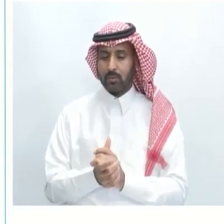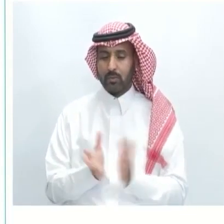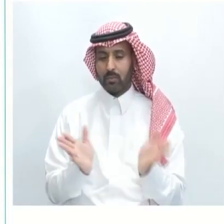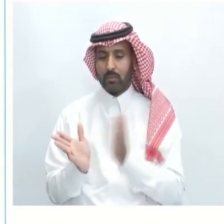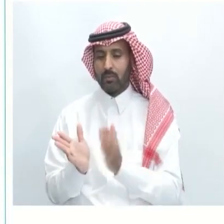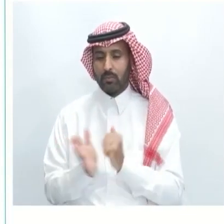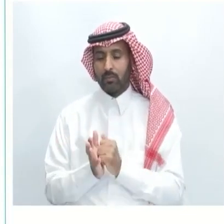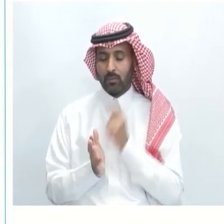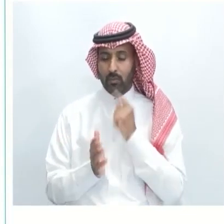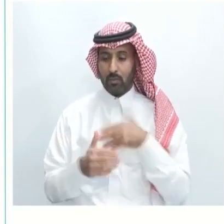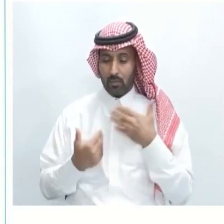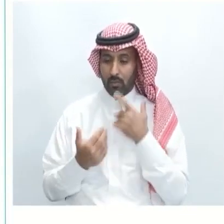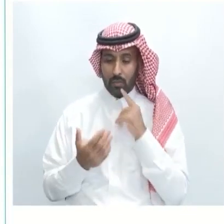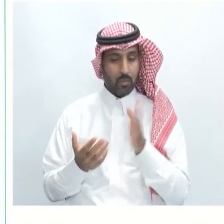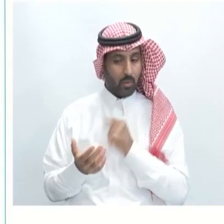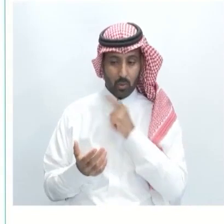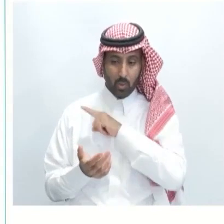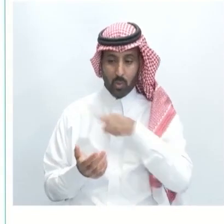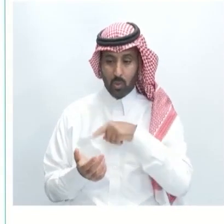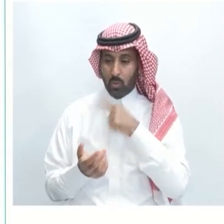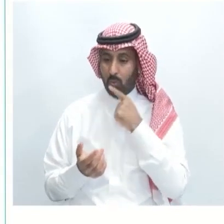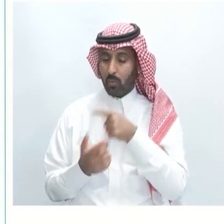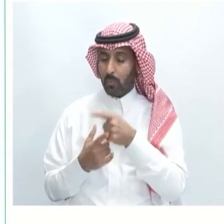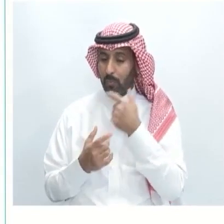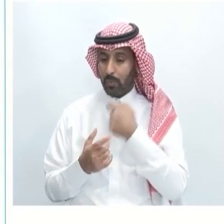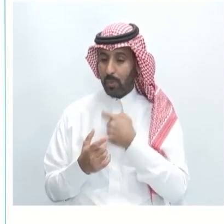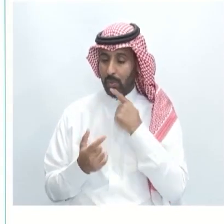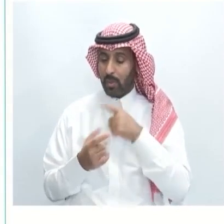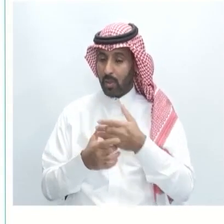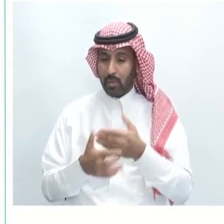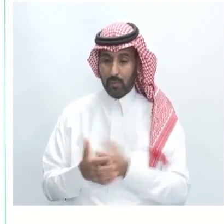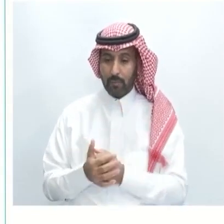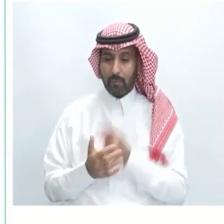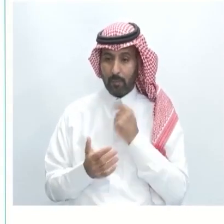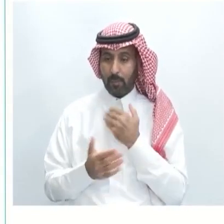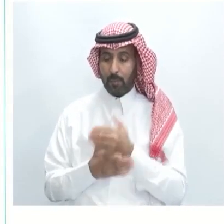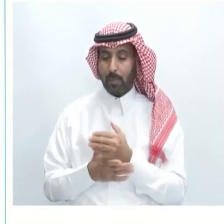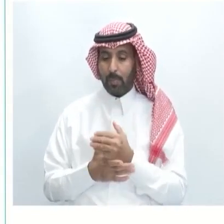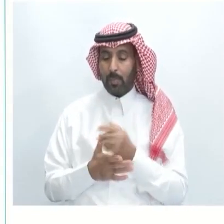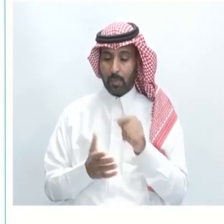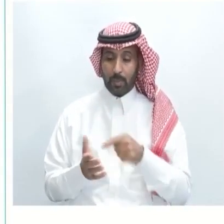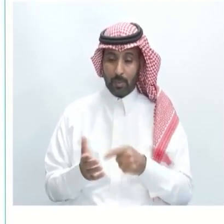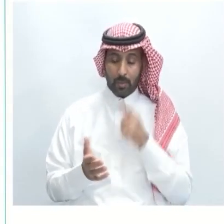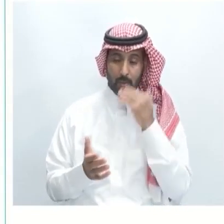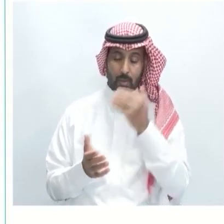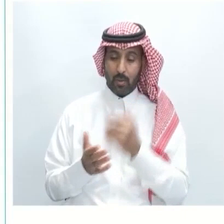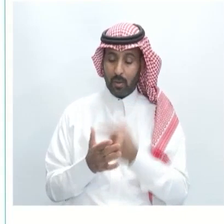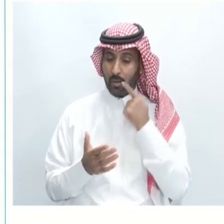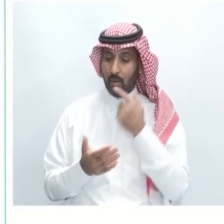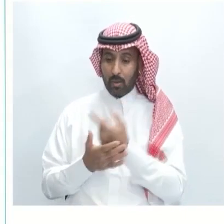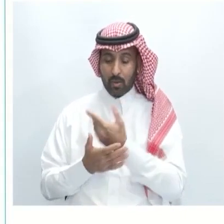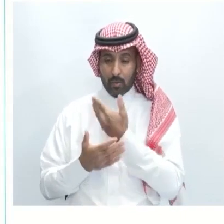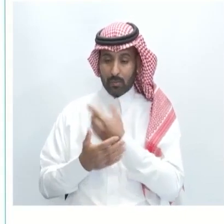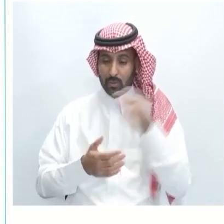satisfaction. Interestingly, not all prestigious professions did as well as expected in the survey. Both physicians and